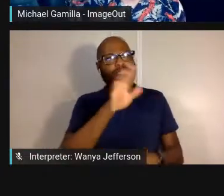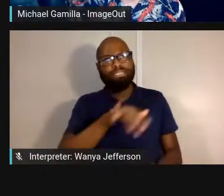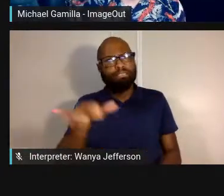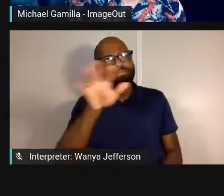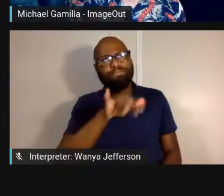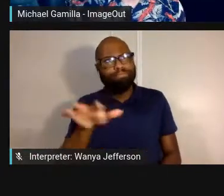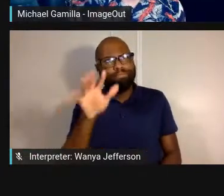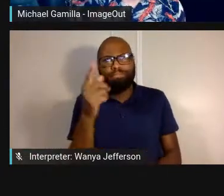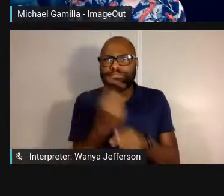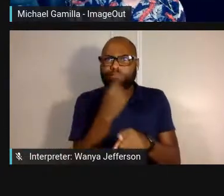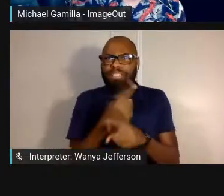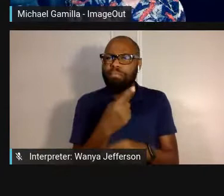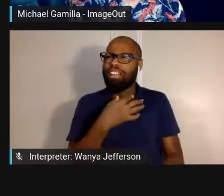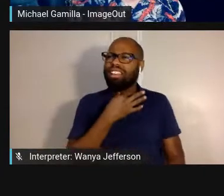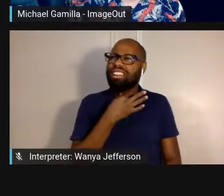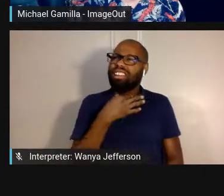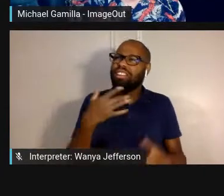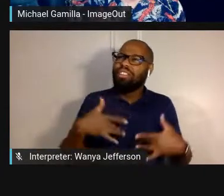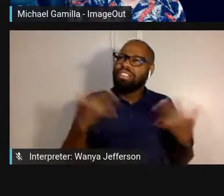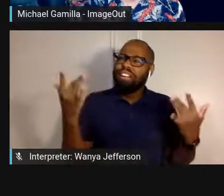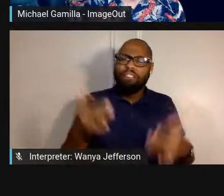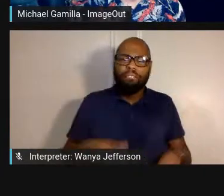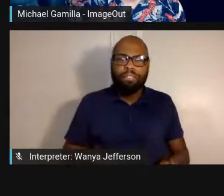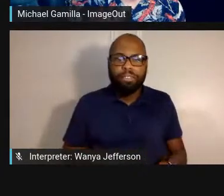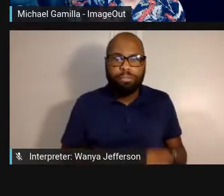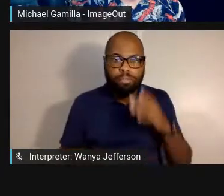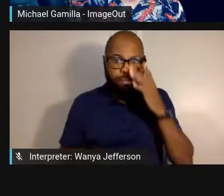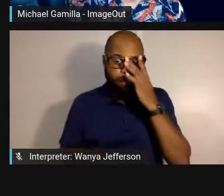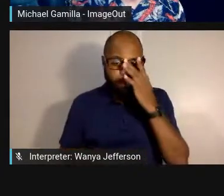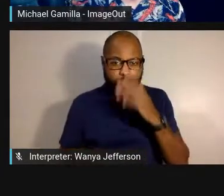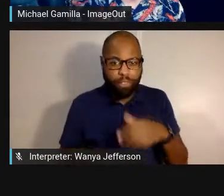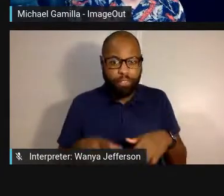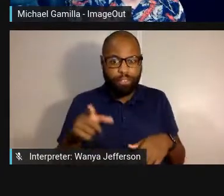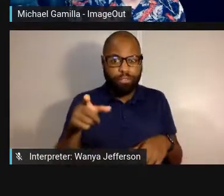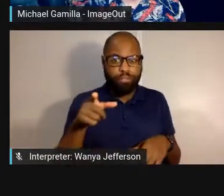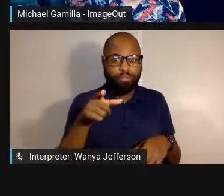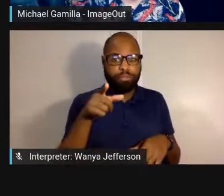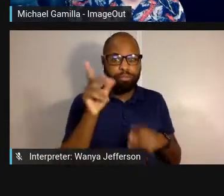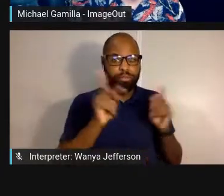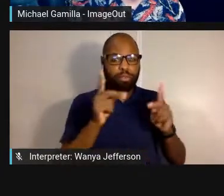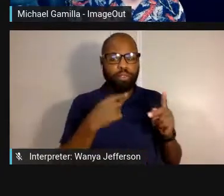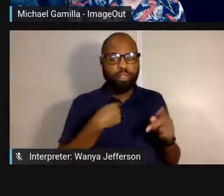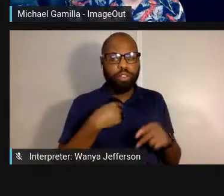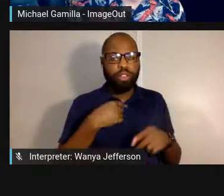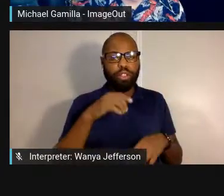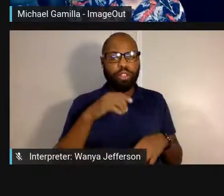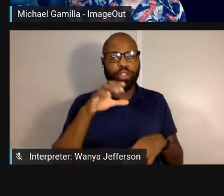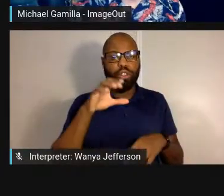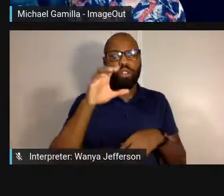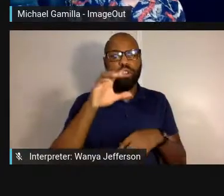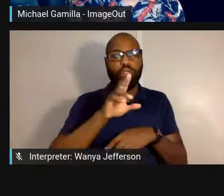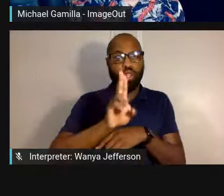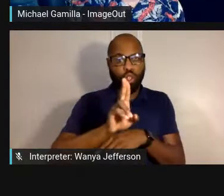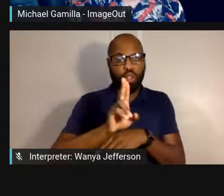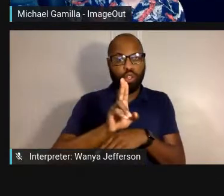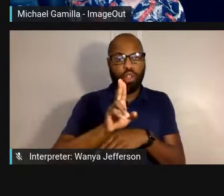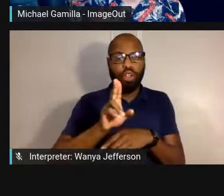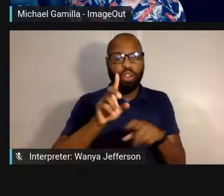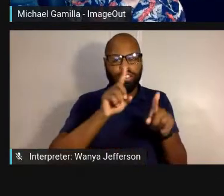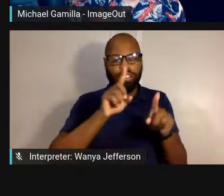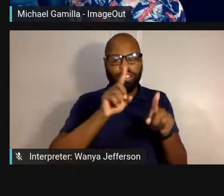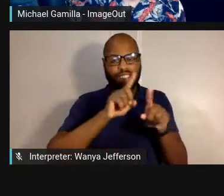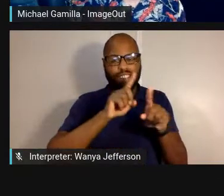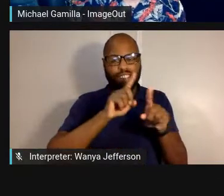experiences. We say Colombia, not Colombia. So Colombia is with a U, Colombia is with an O. Yeah,